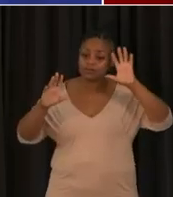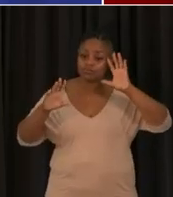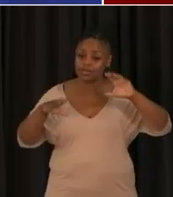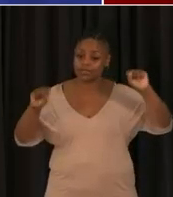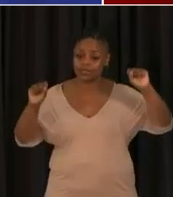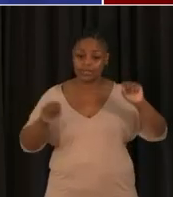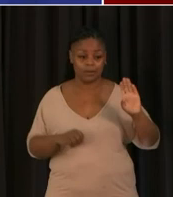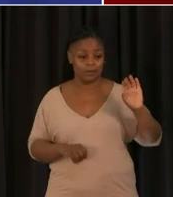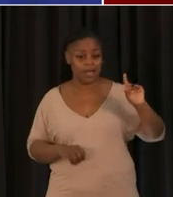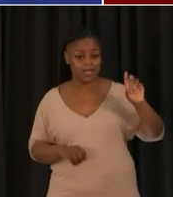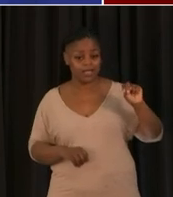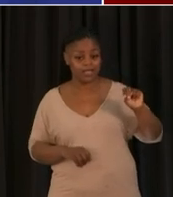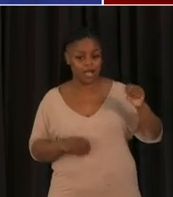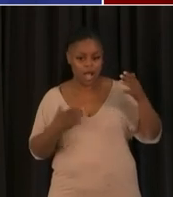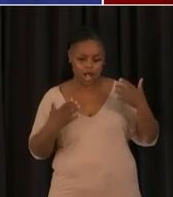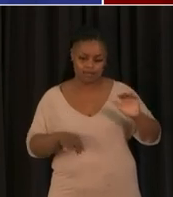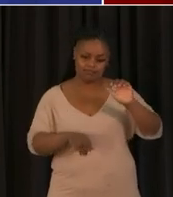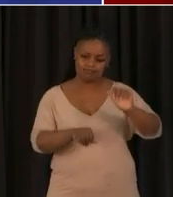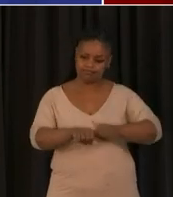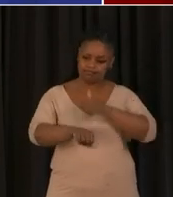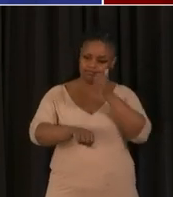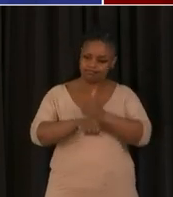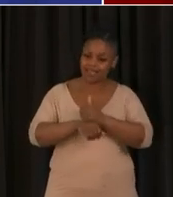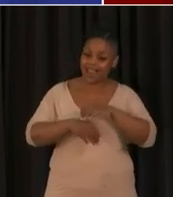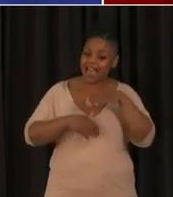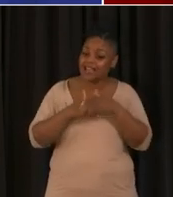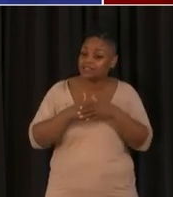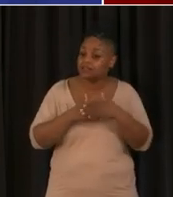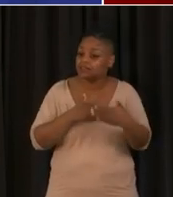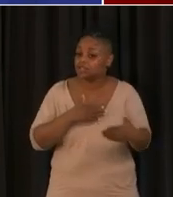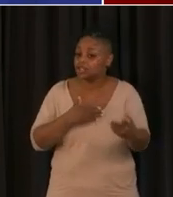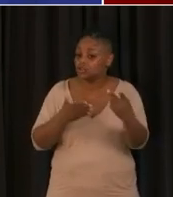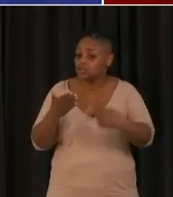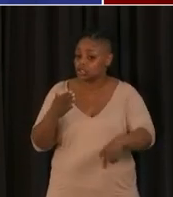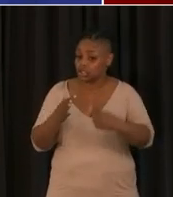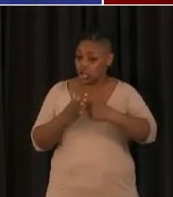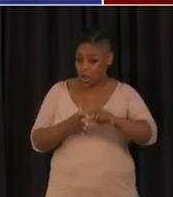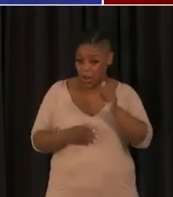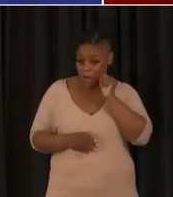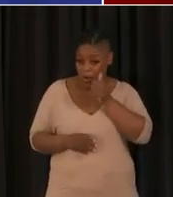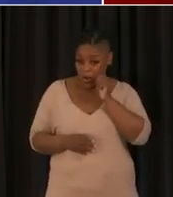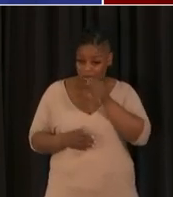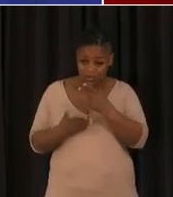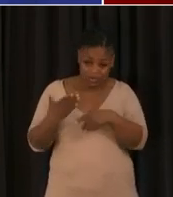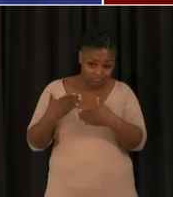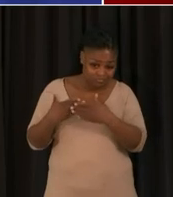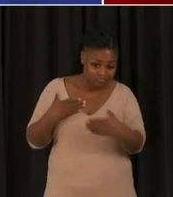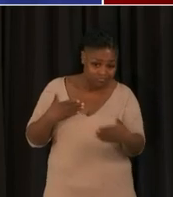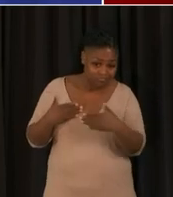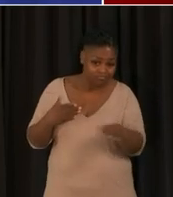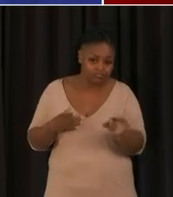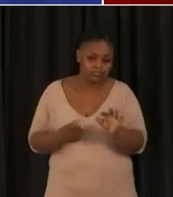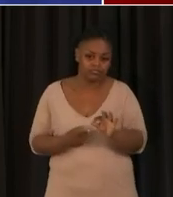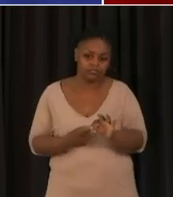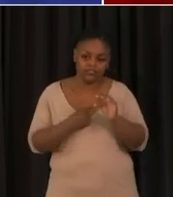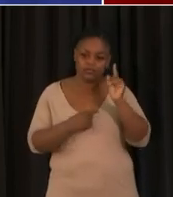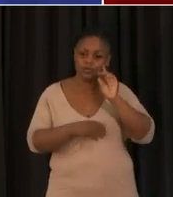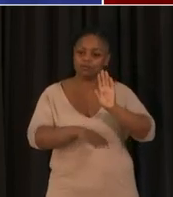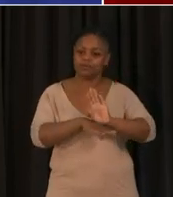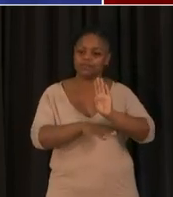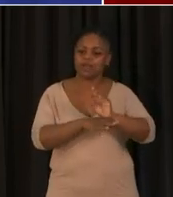of $5,500. And that direct cash support provides a lot of flexibility for families. And other